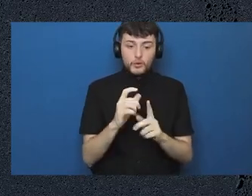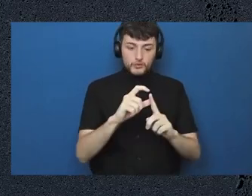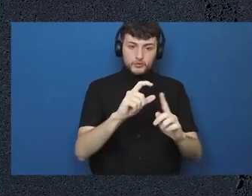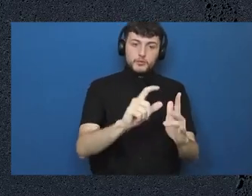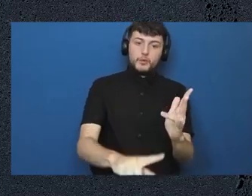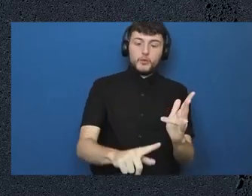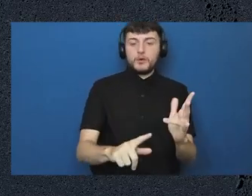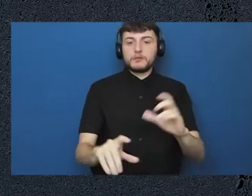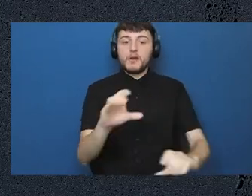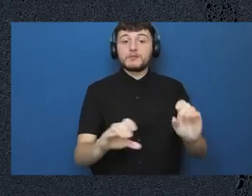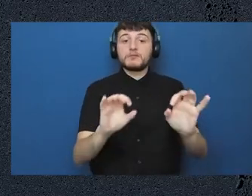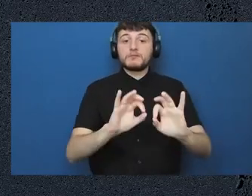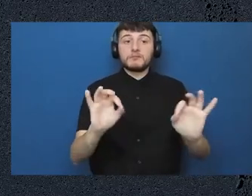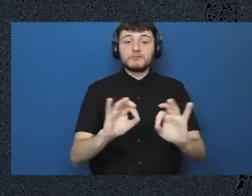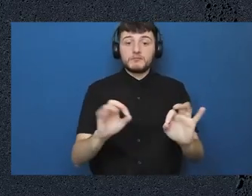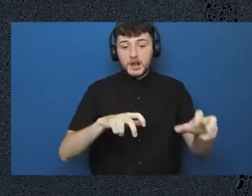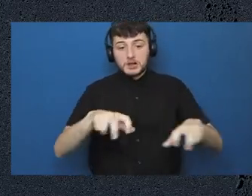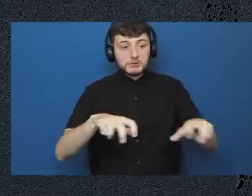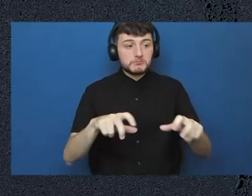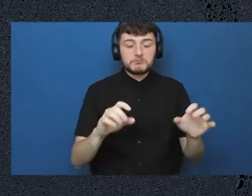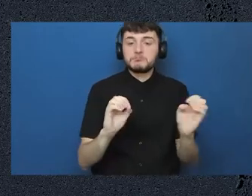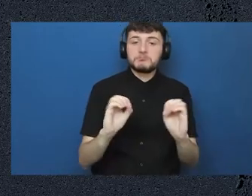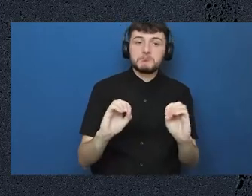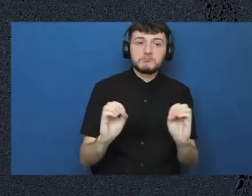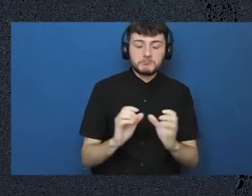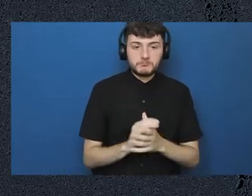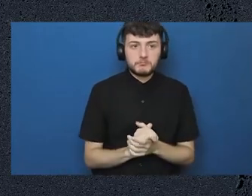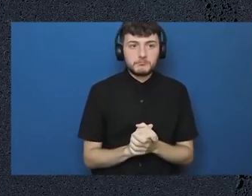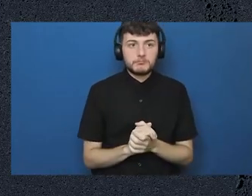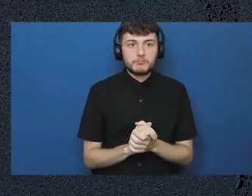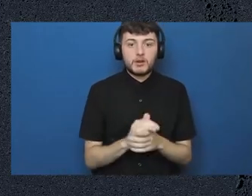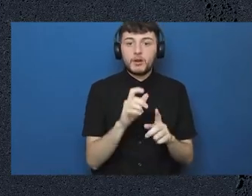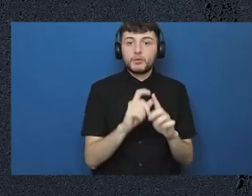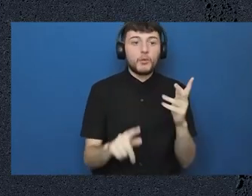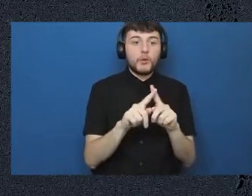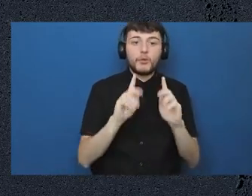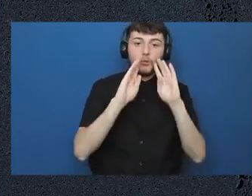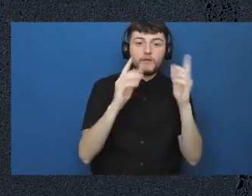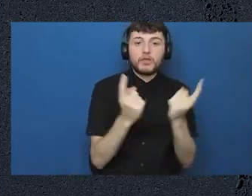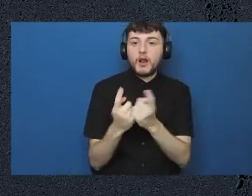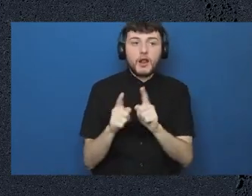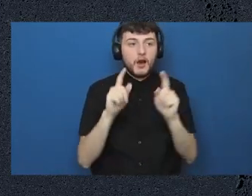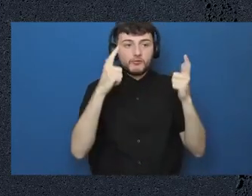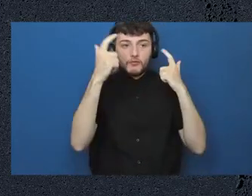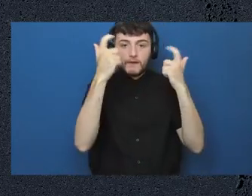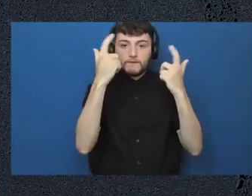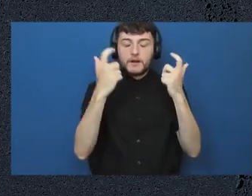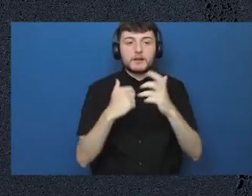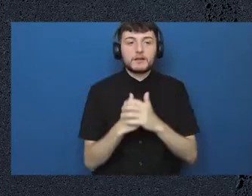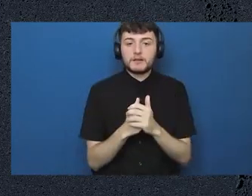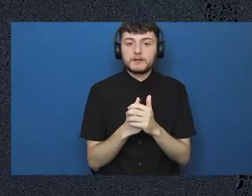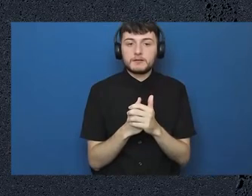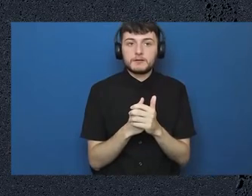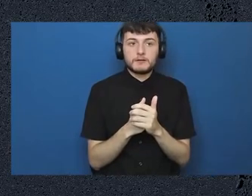and get to experience all the wonderful things that we've been talking about, that creativity, that that innovation,